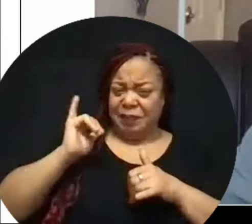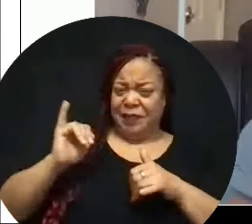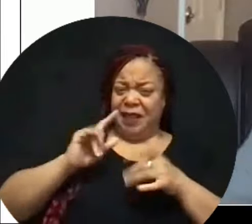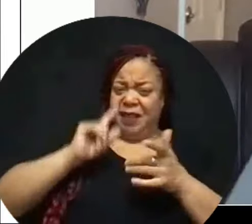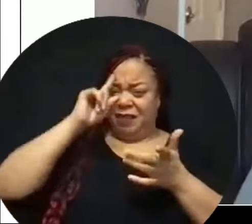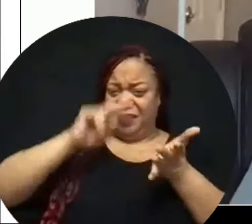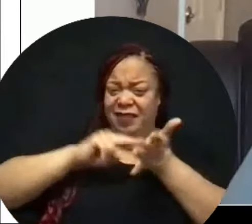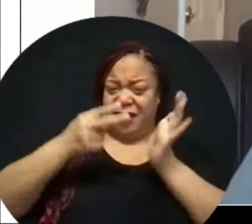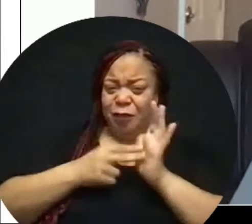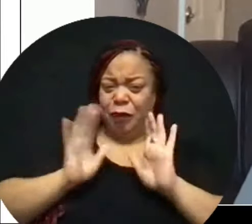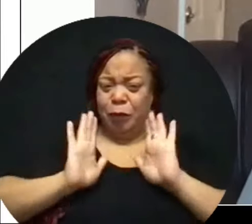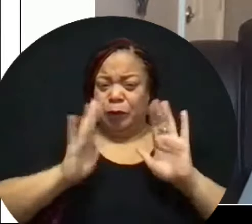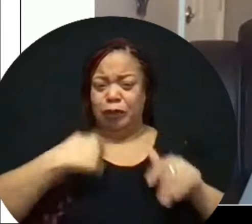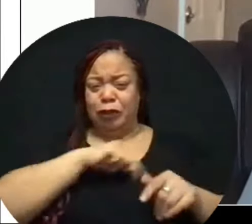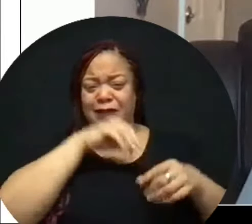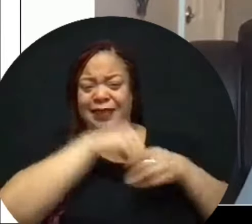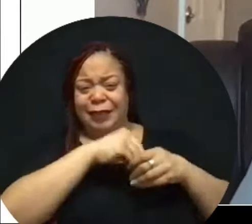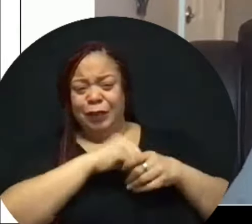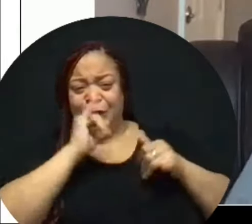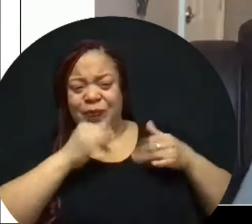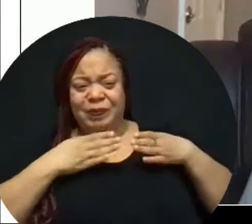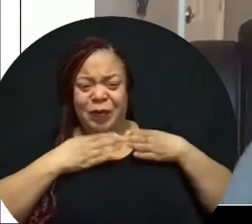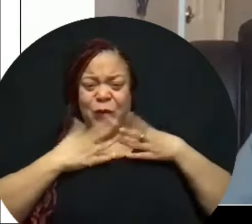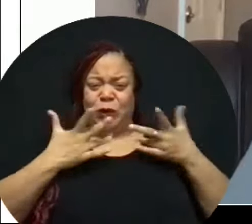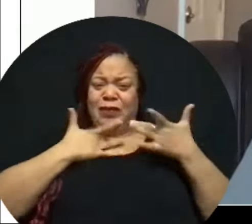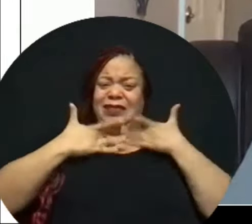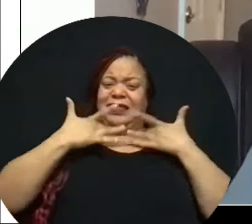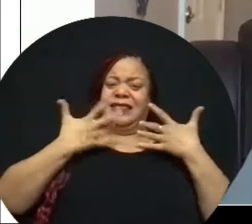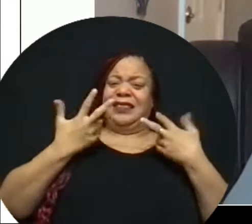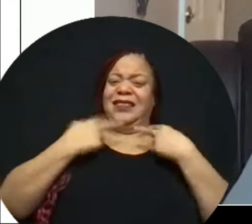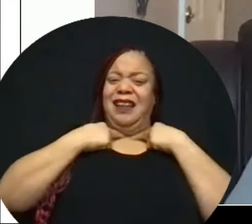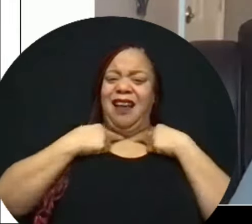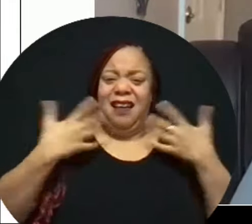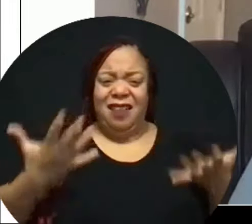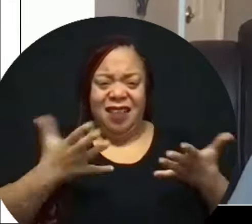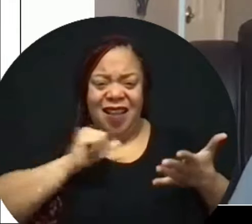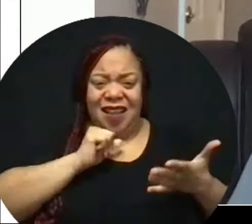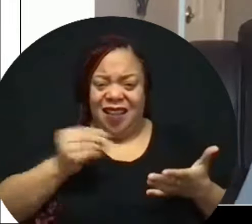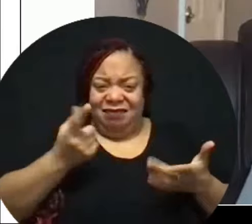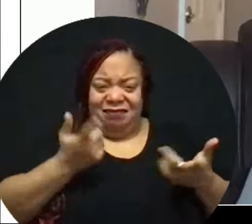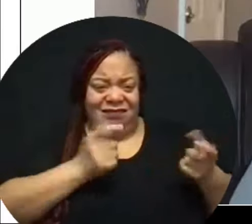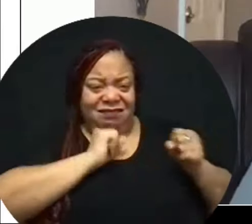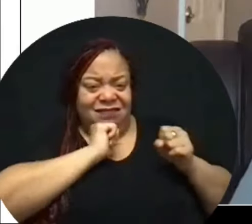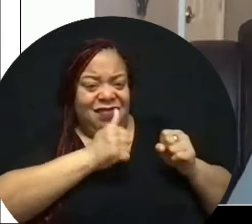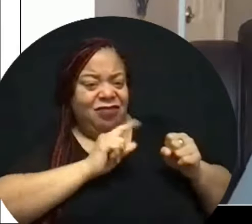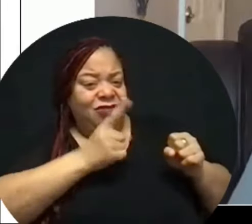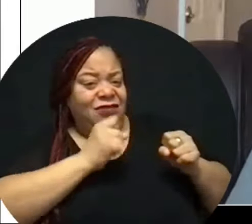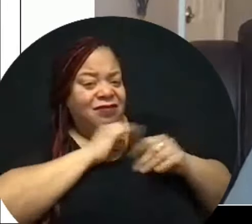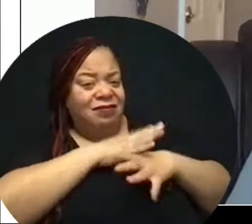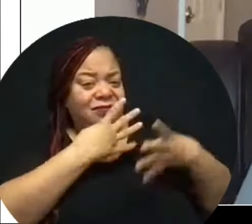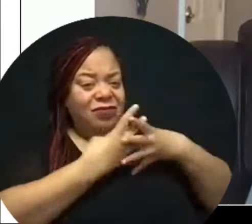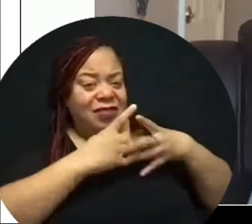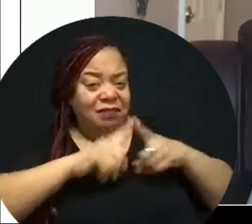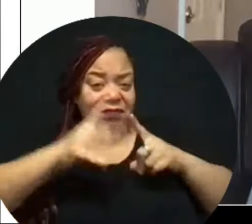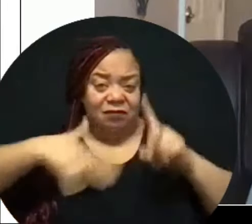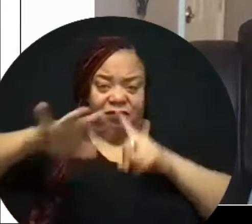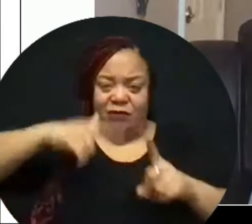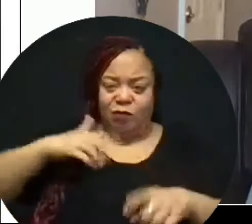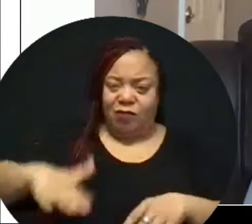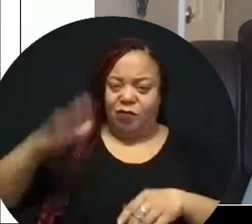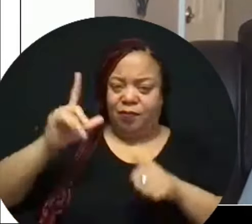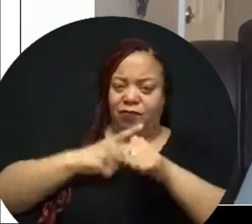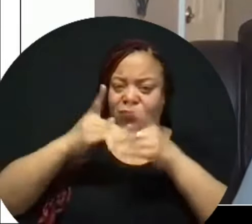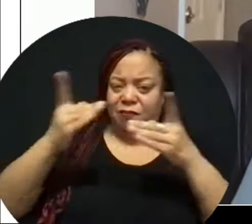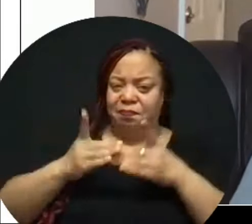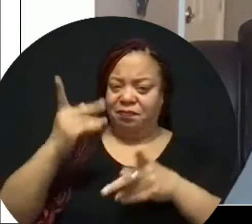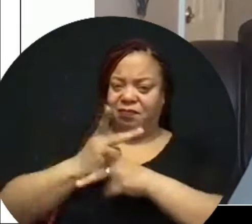but instead enhancing the places we lived in so we could actually have prosperity within those places and still retain community. I